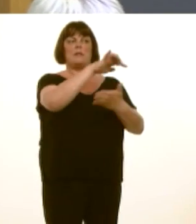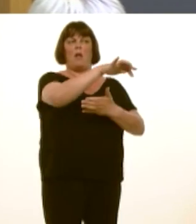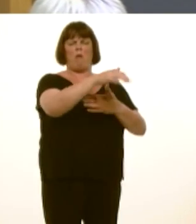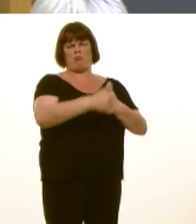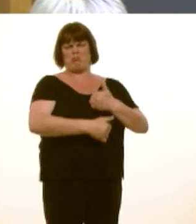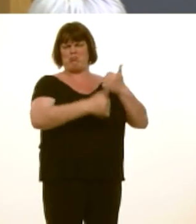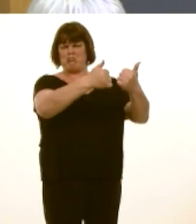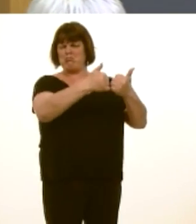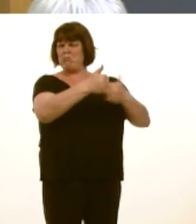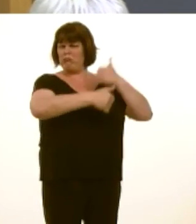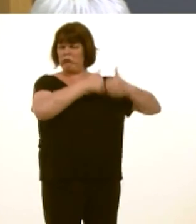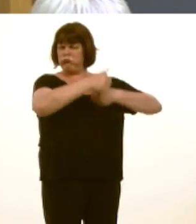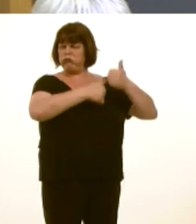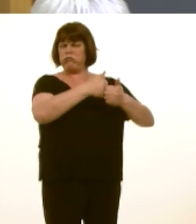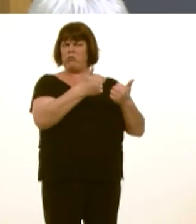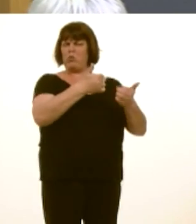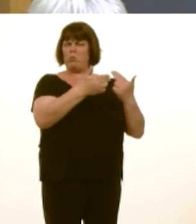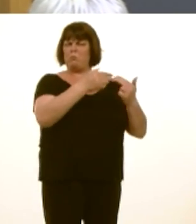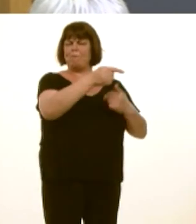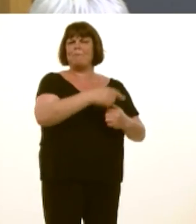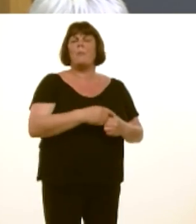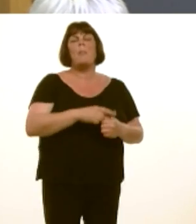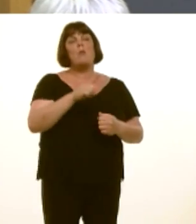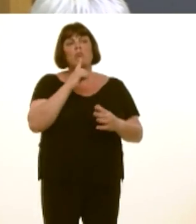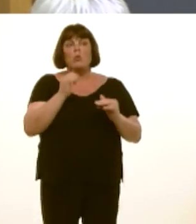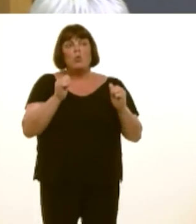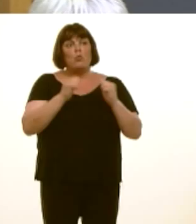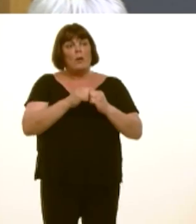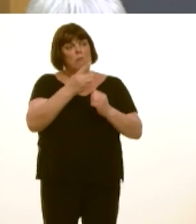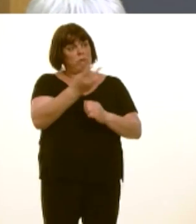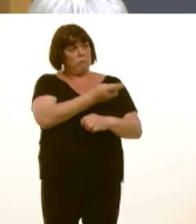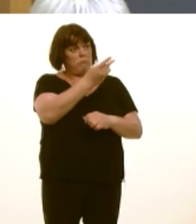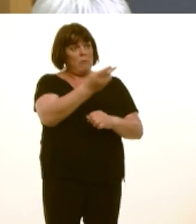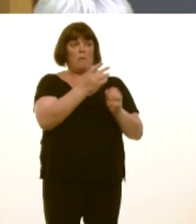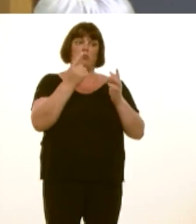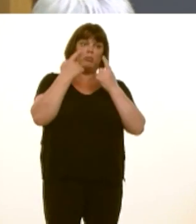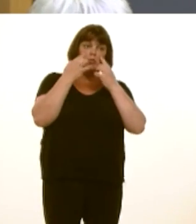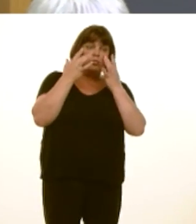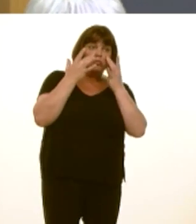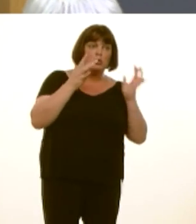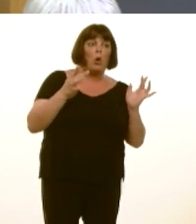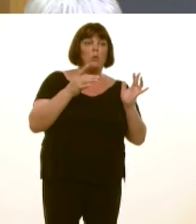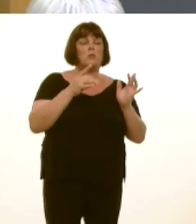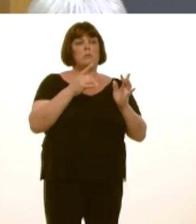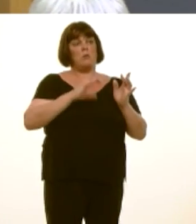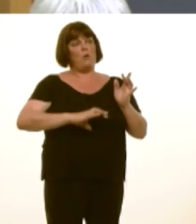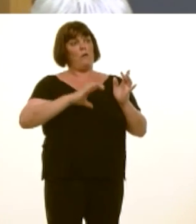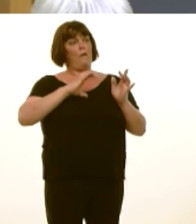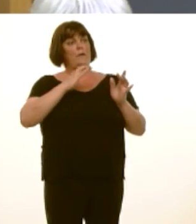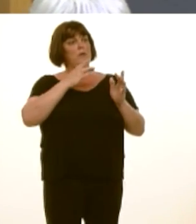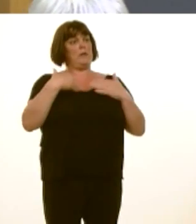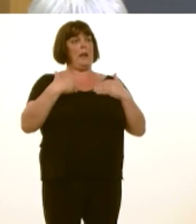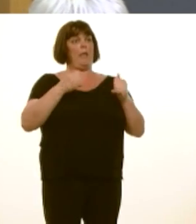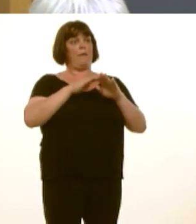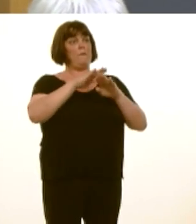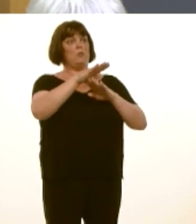you agree with me, First Minister, that these developments demonstrate a confidence in the future, and what impact do